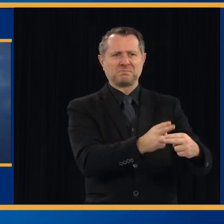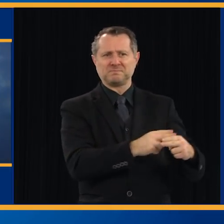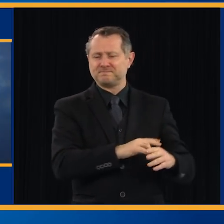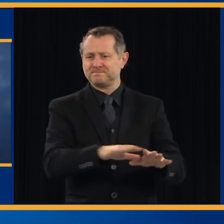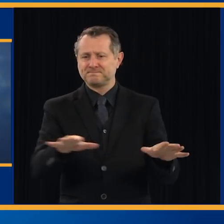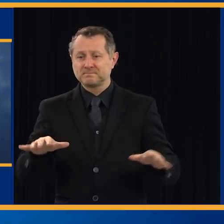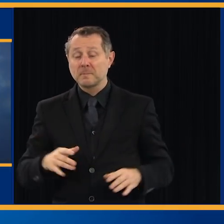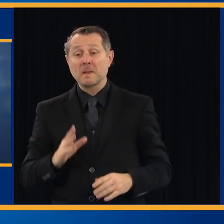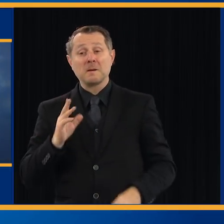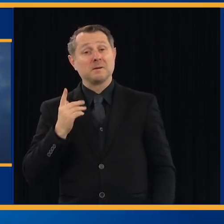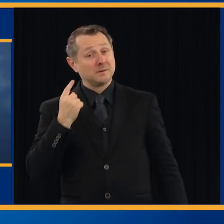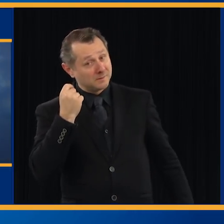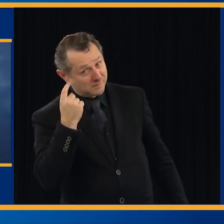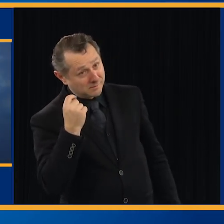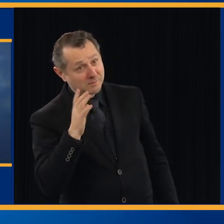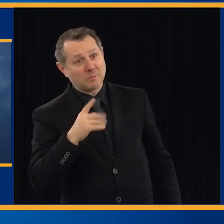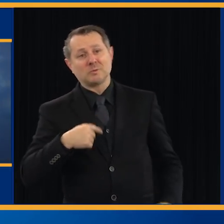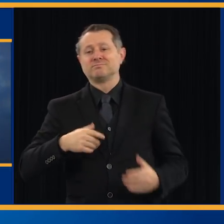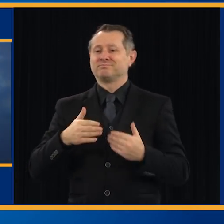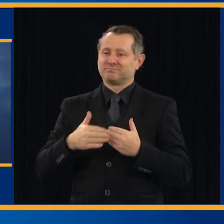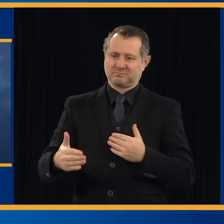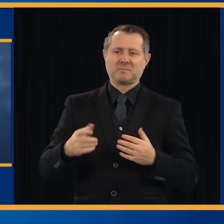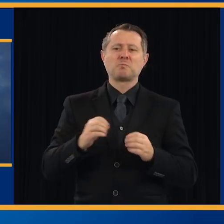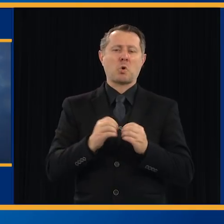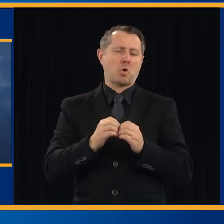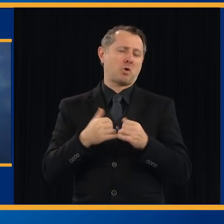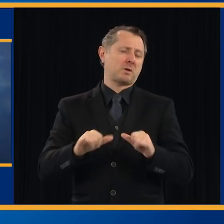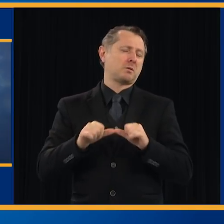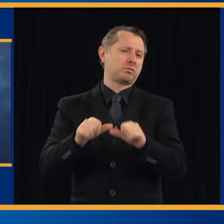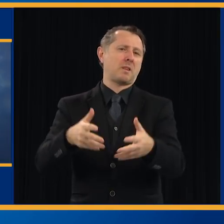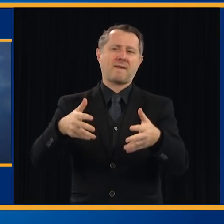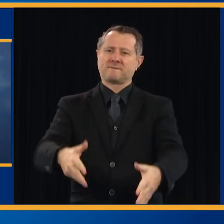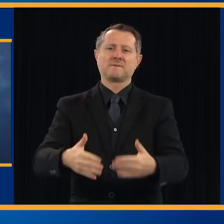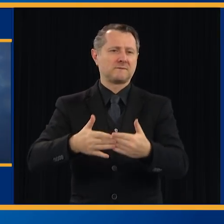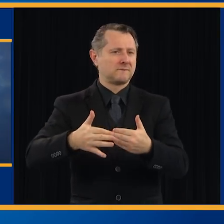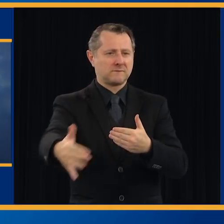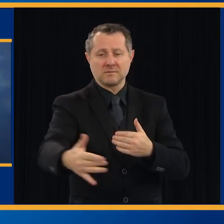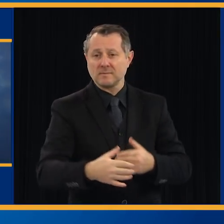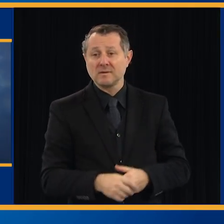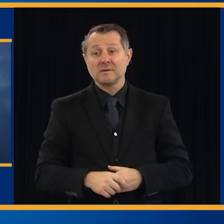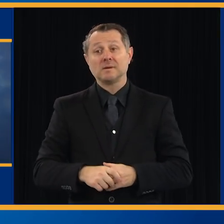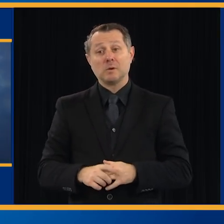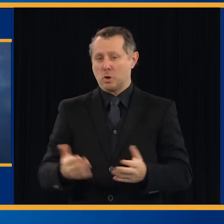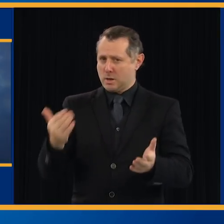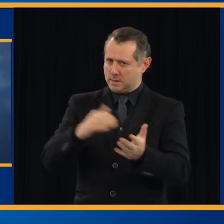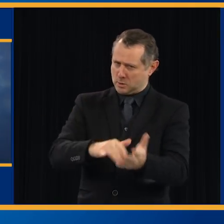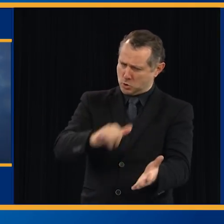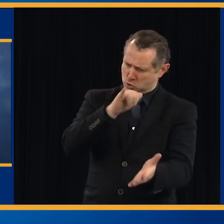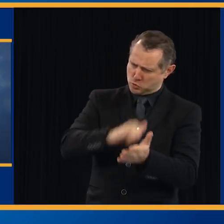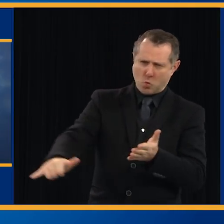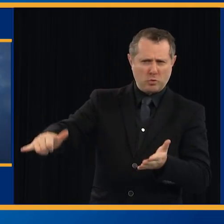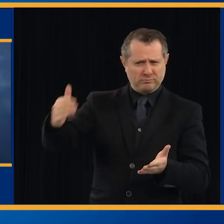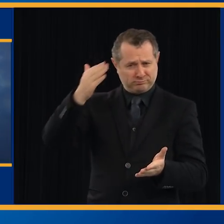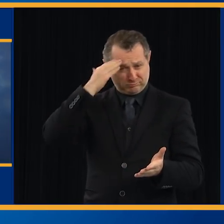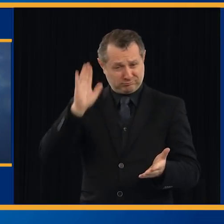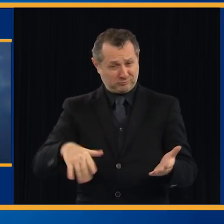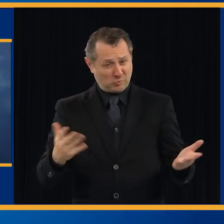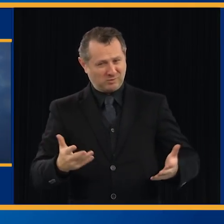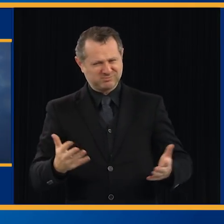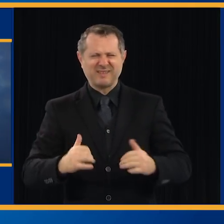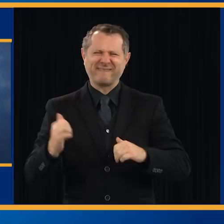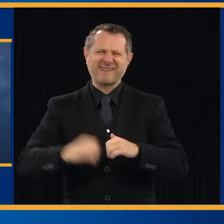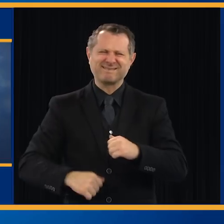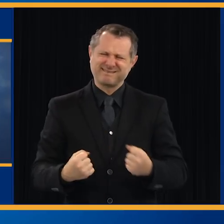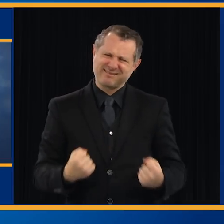also remember, we still have more to do. And New Yorkers know that, because New Yorkers are tough, but